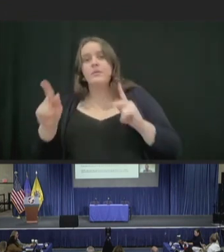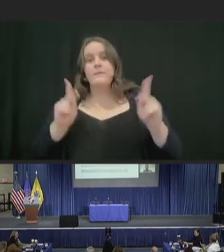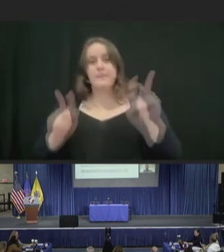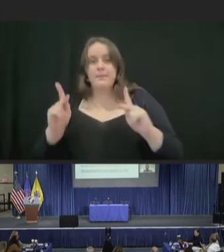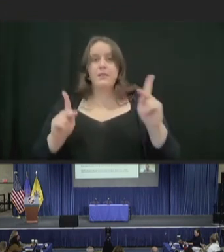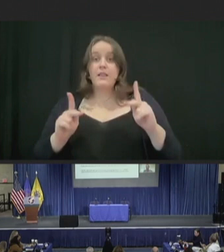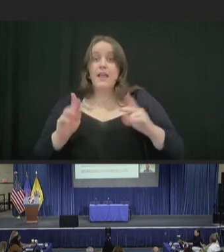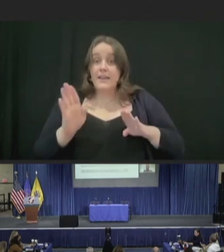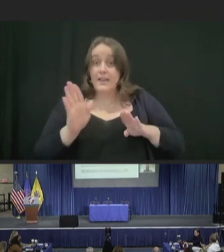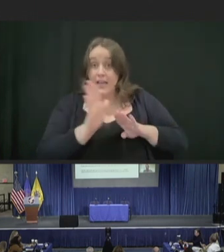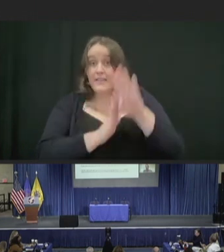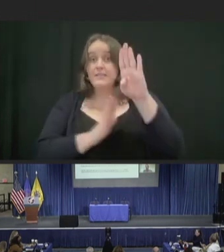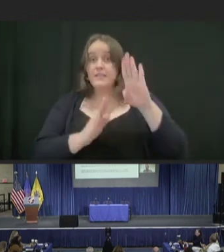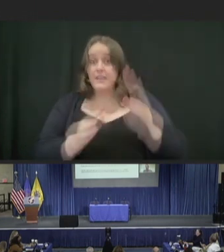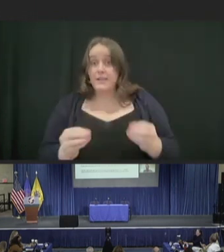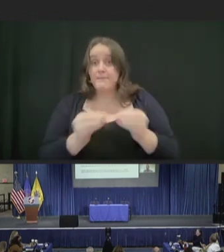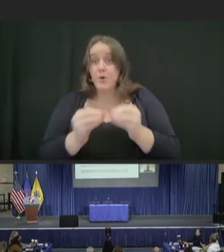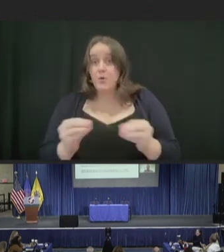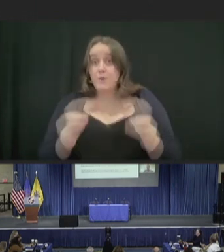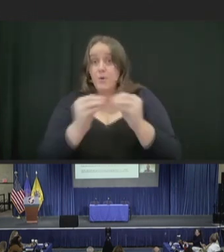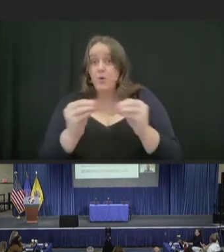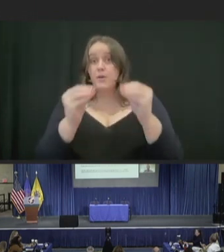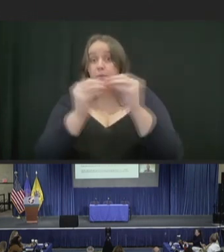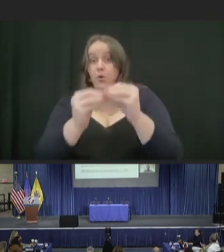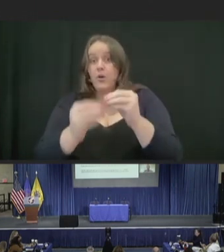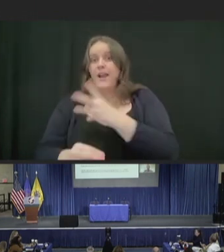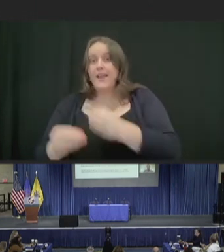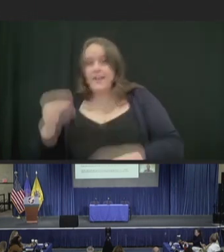just talked about and a bolus immunization.